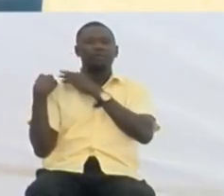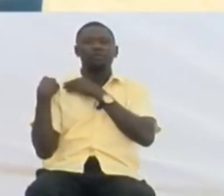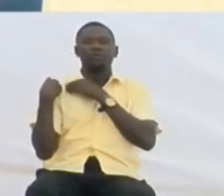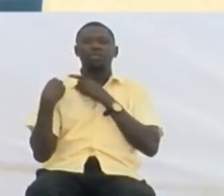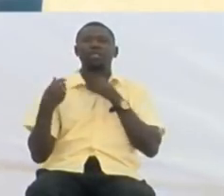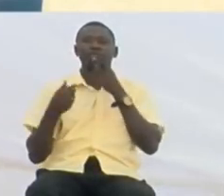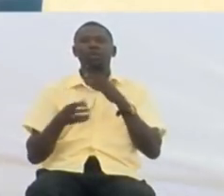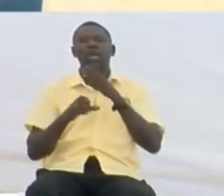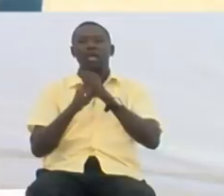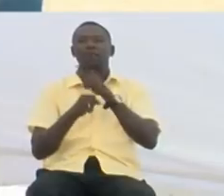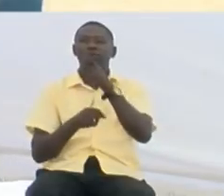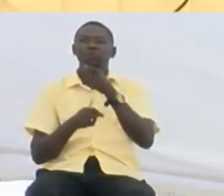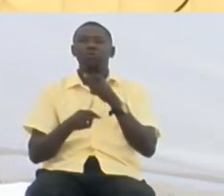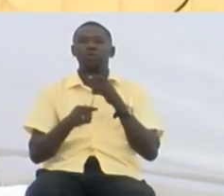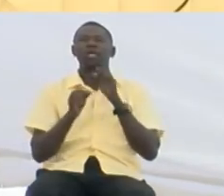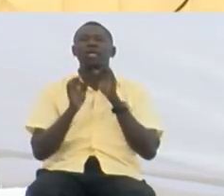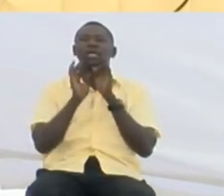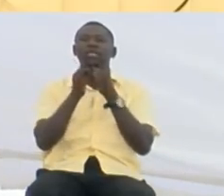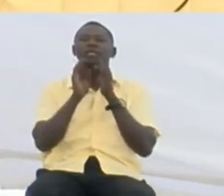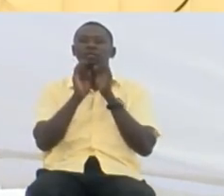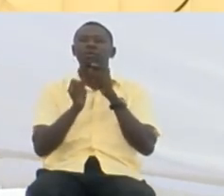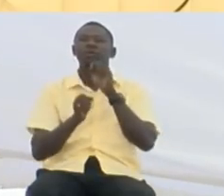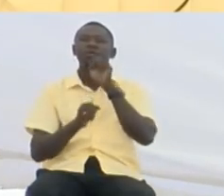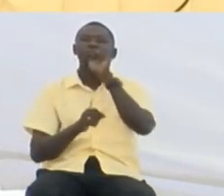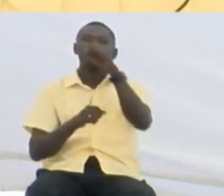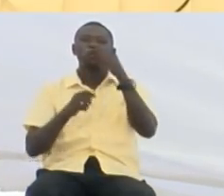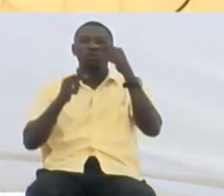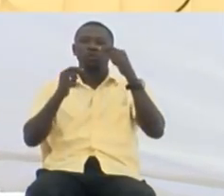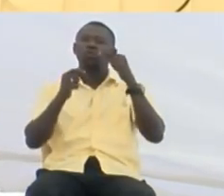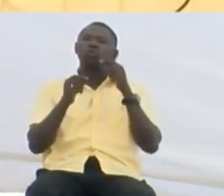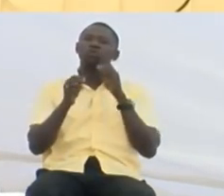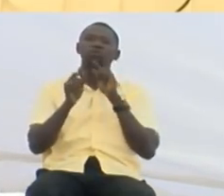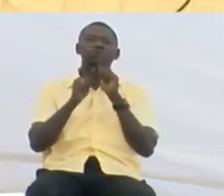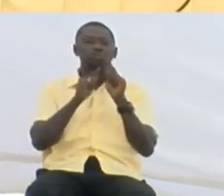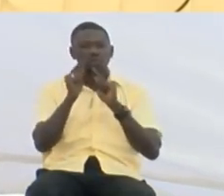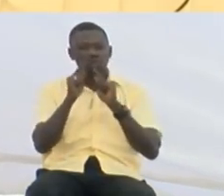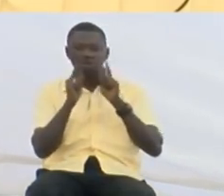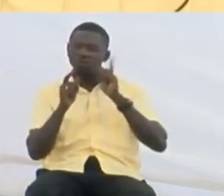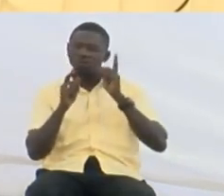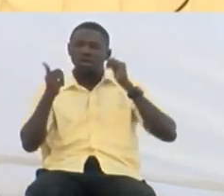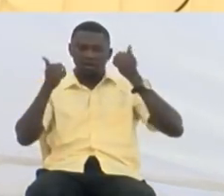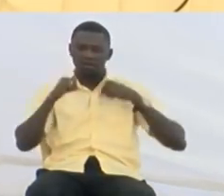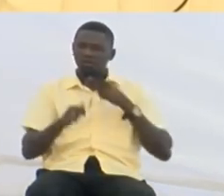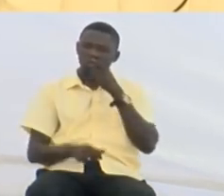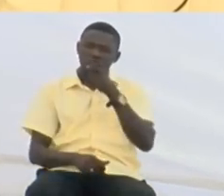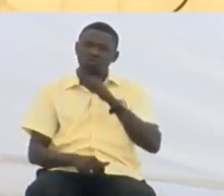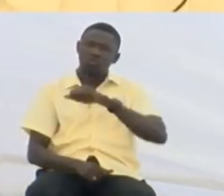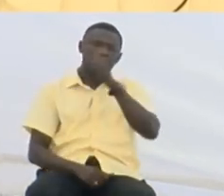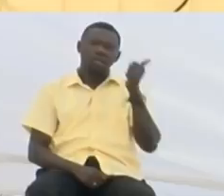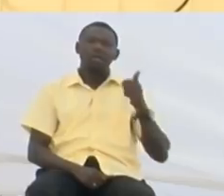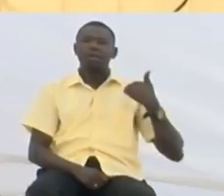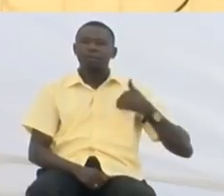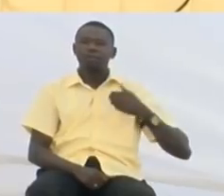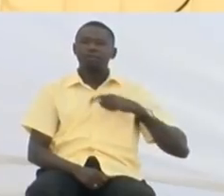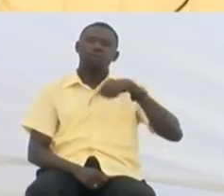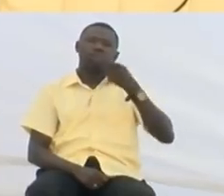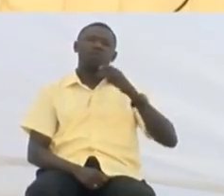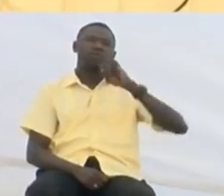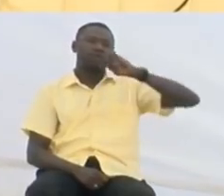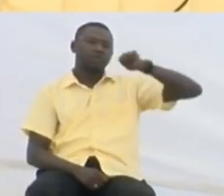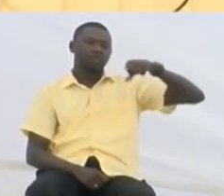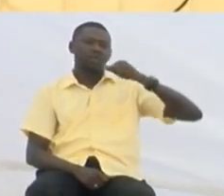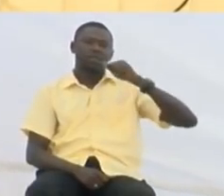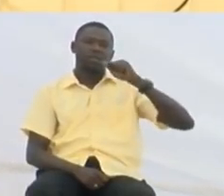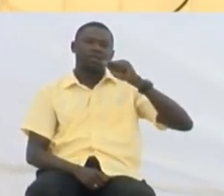you narrate your story about what happened to you and the people of Jambur in 2009. Ako